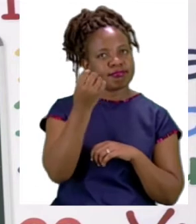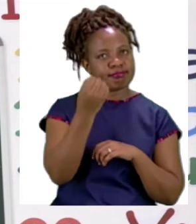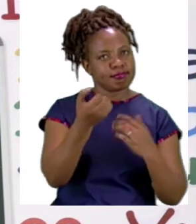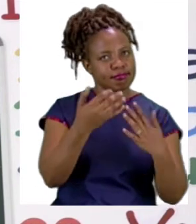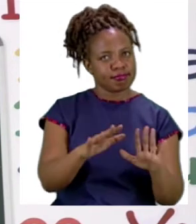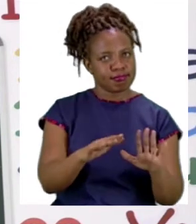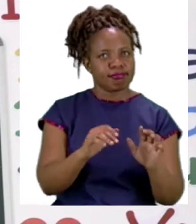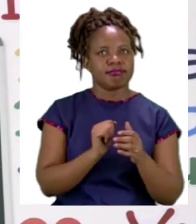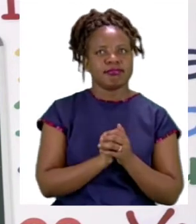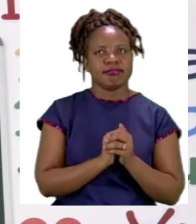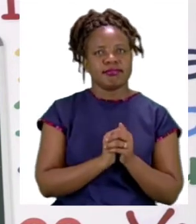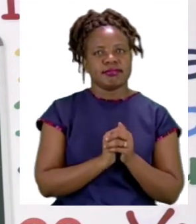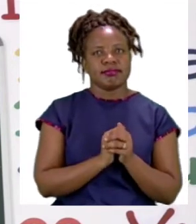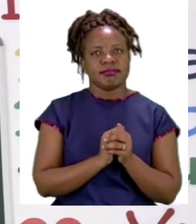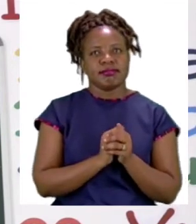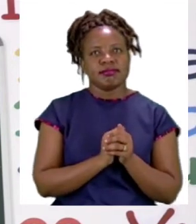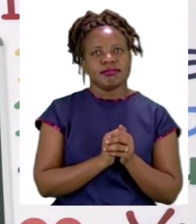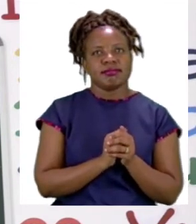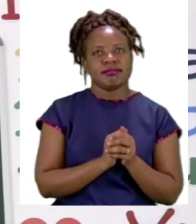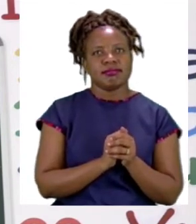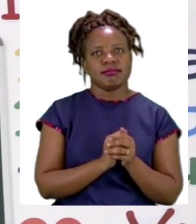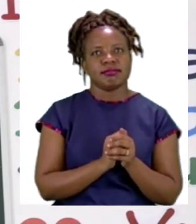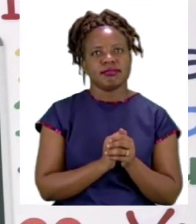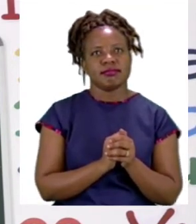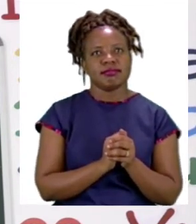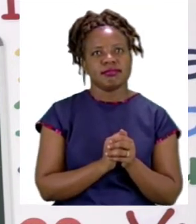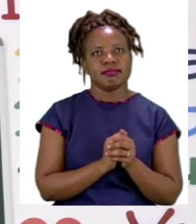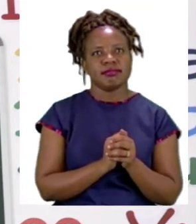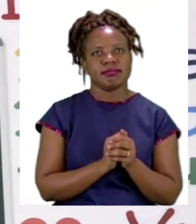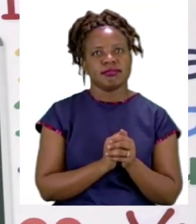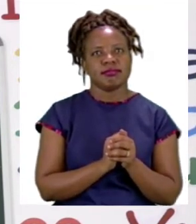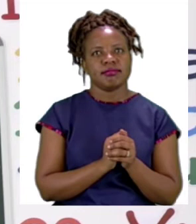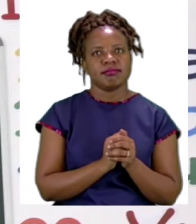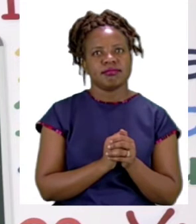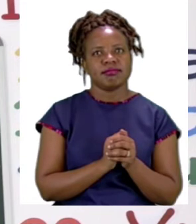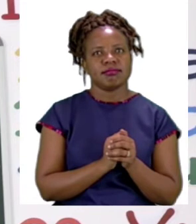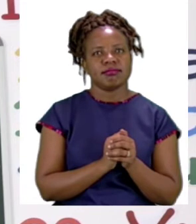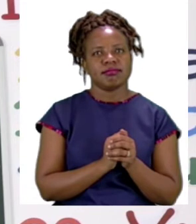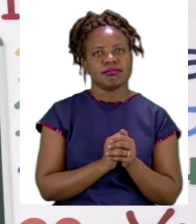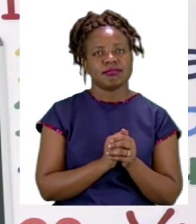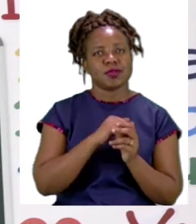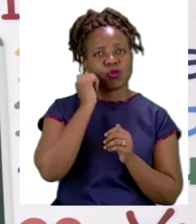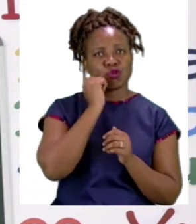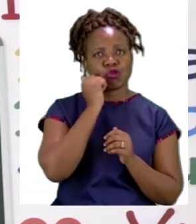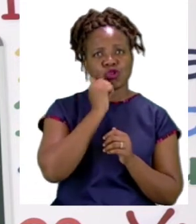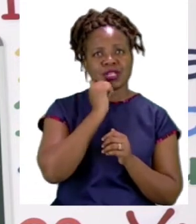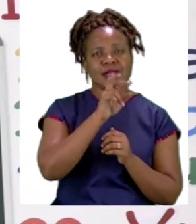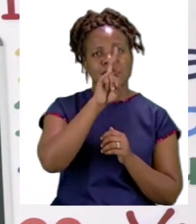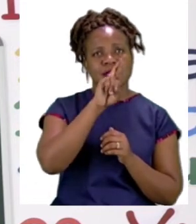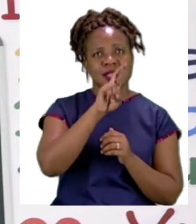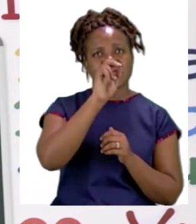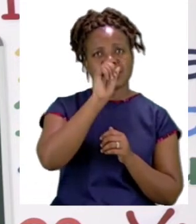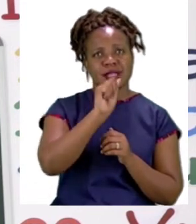I and L. This way, not L. Silly